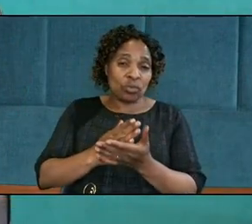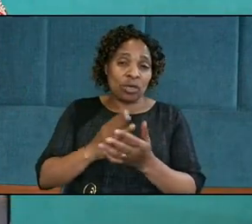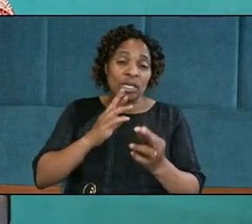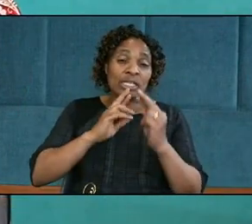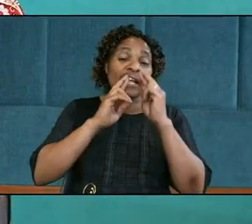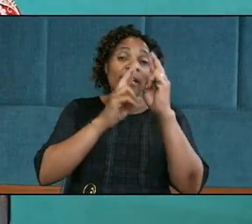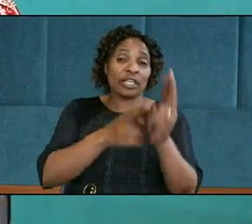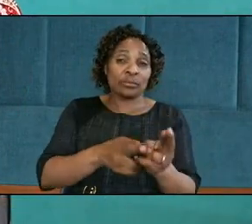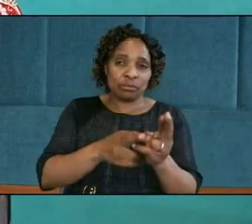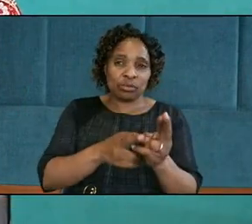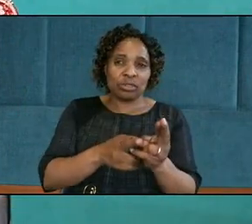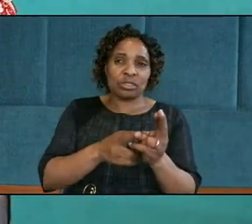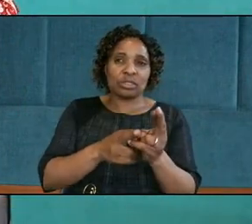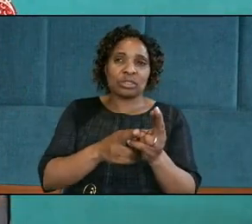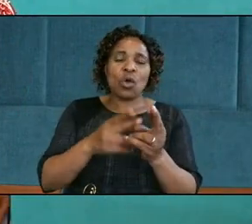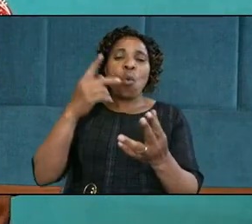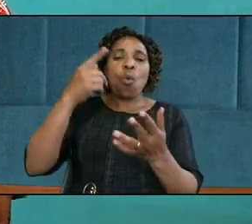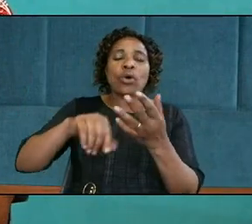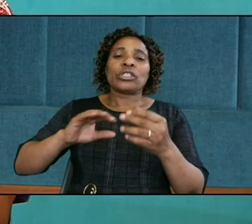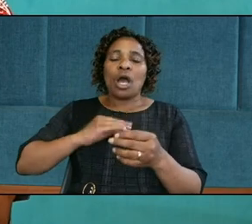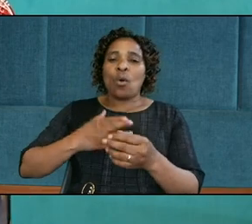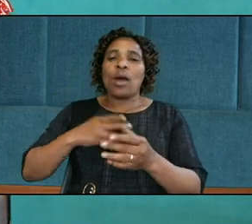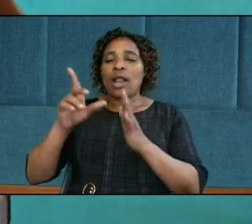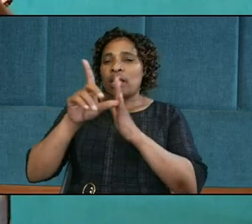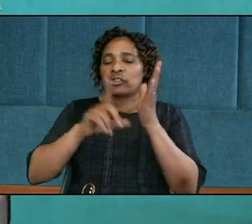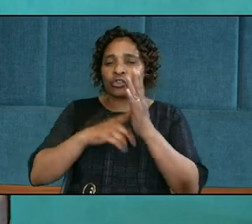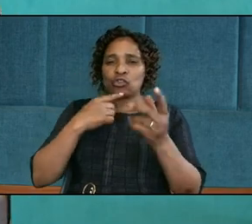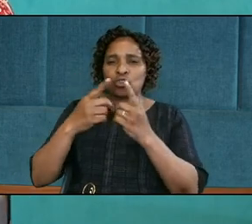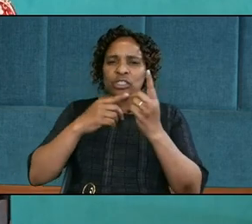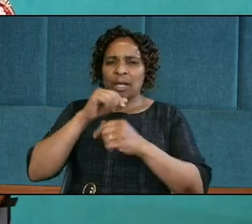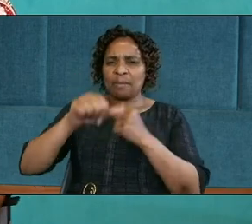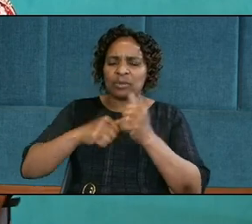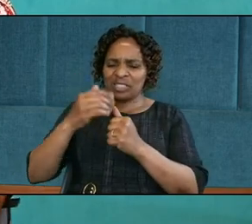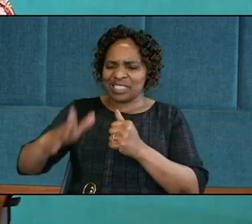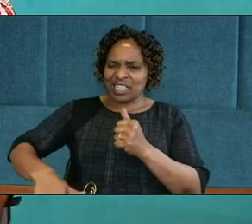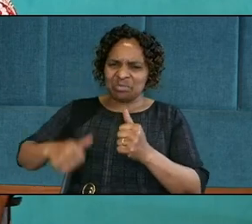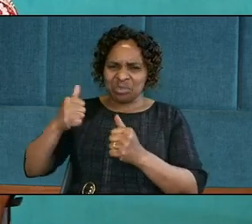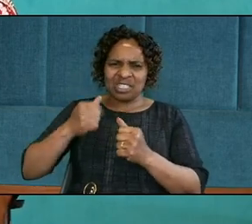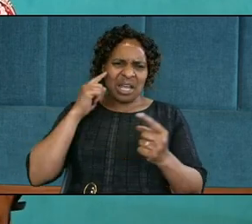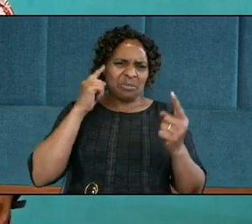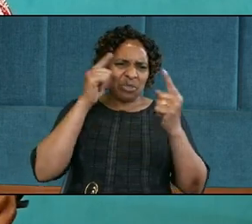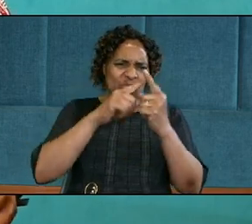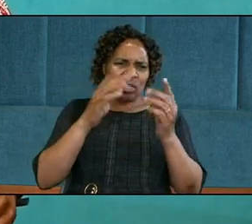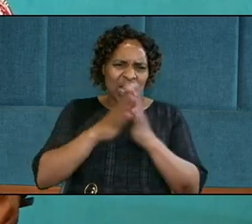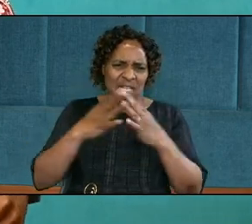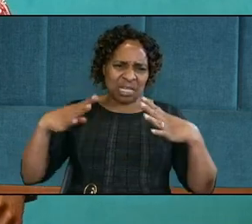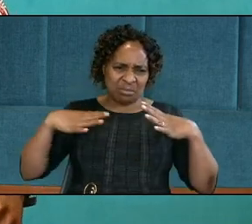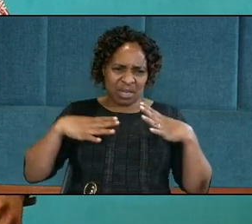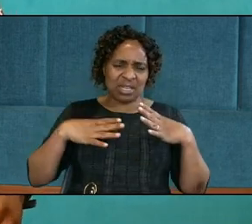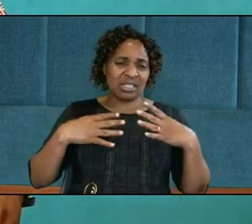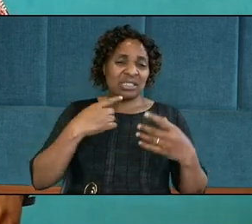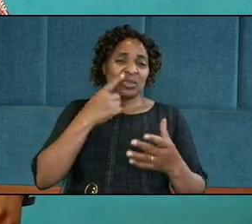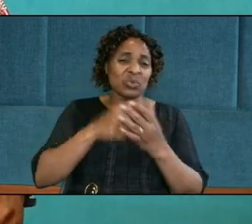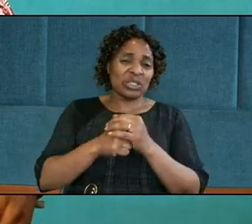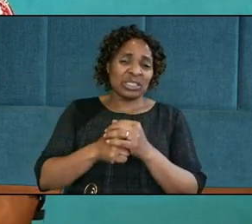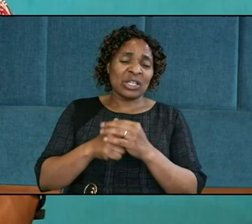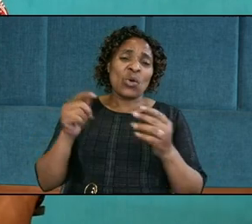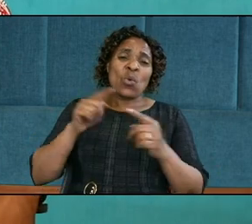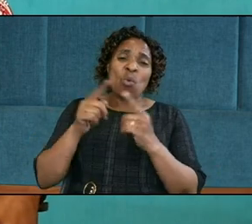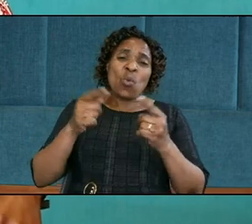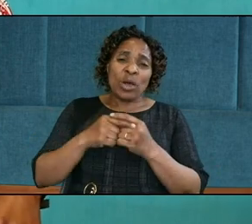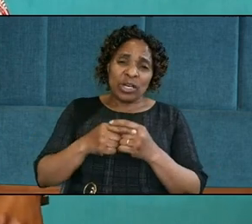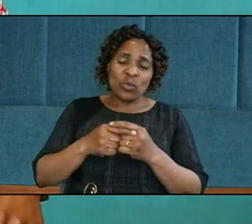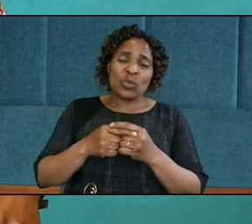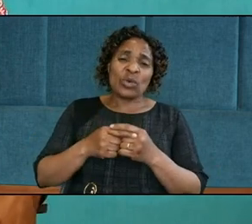responds to what our lesson is talking about selfish ambition and pride, you know. And he's saying that even when we are